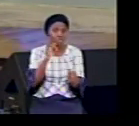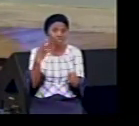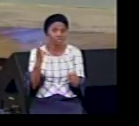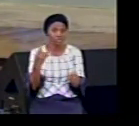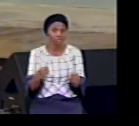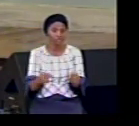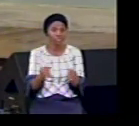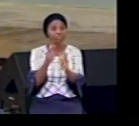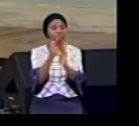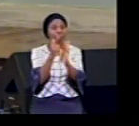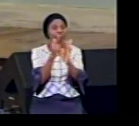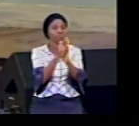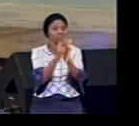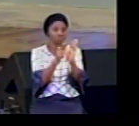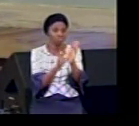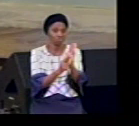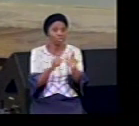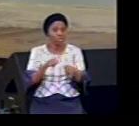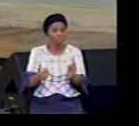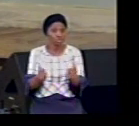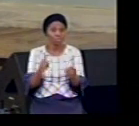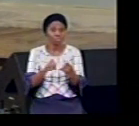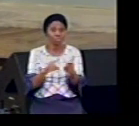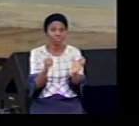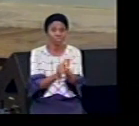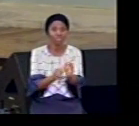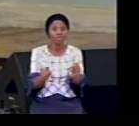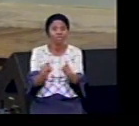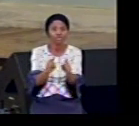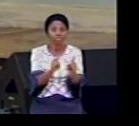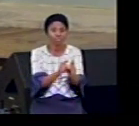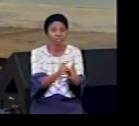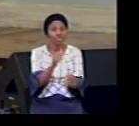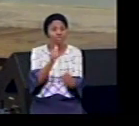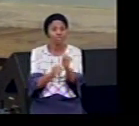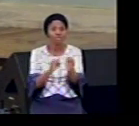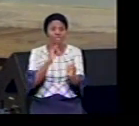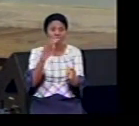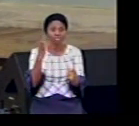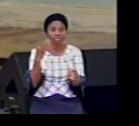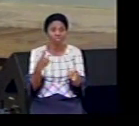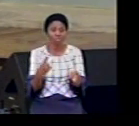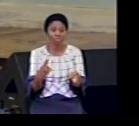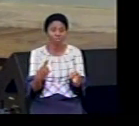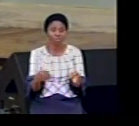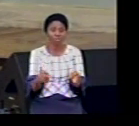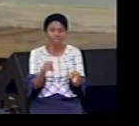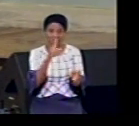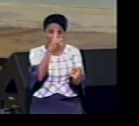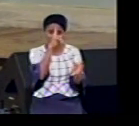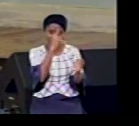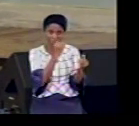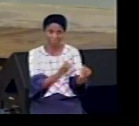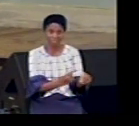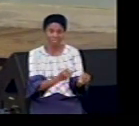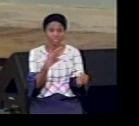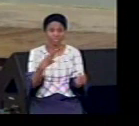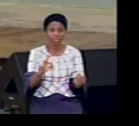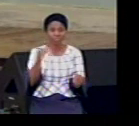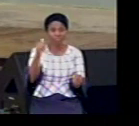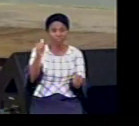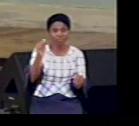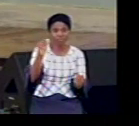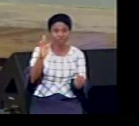is of the law, but to that also which is of the faith of